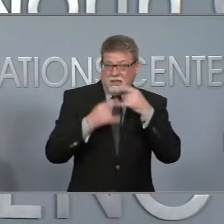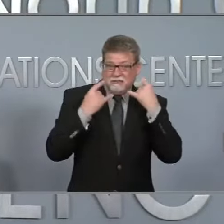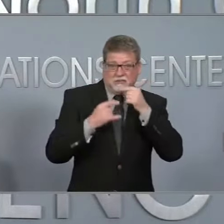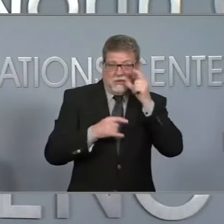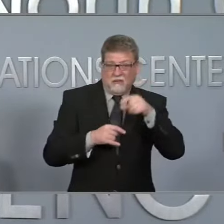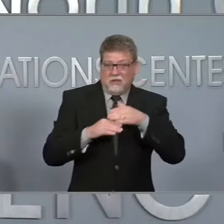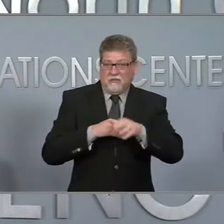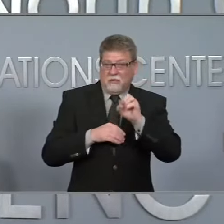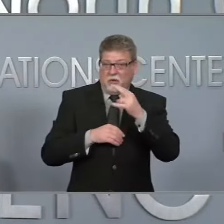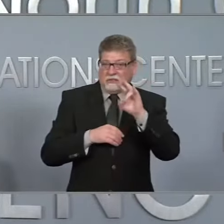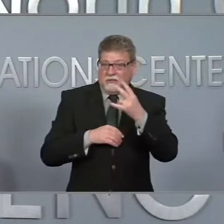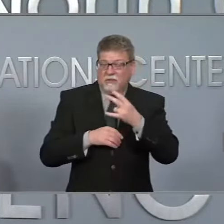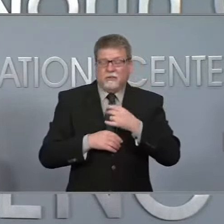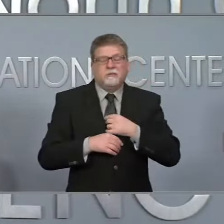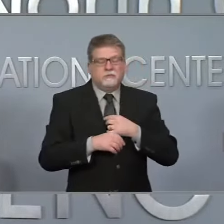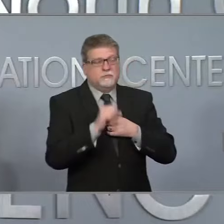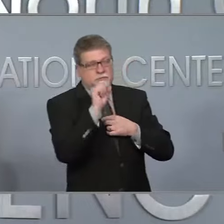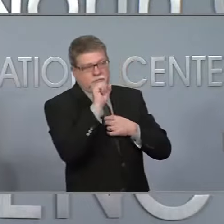7th. Yes.